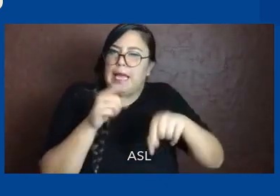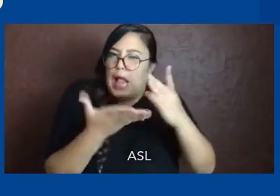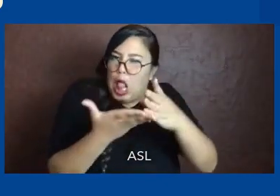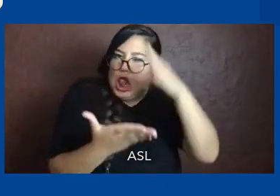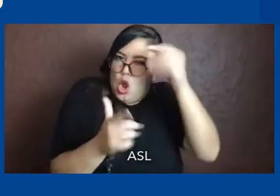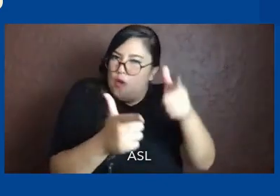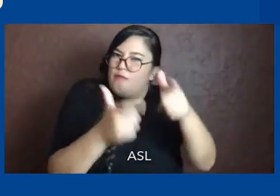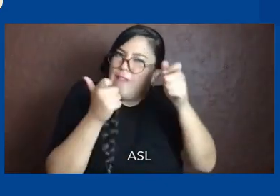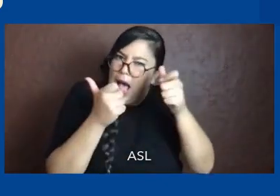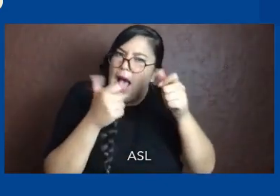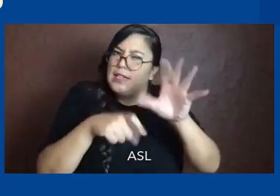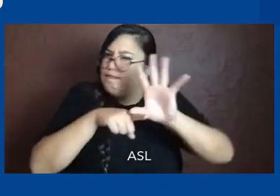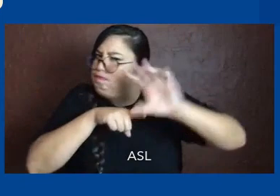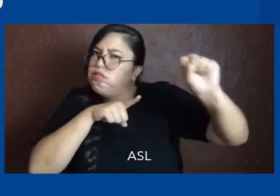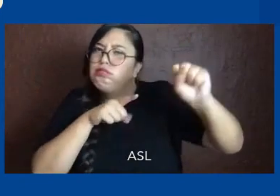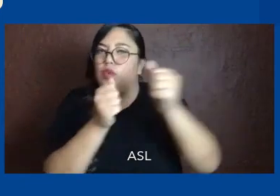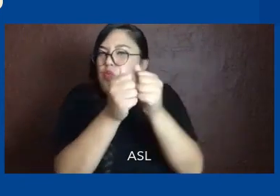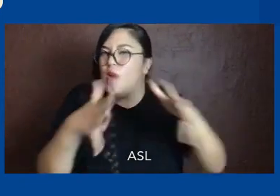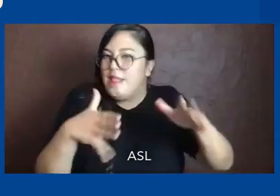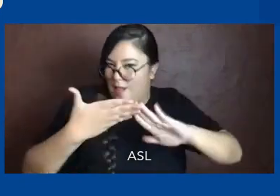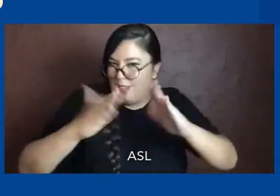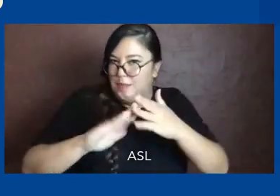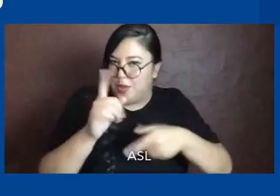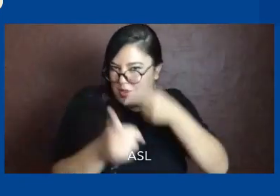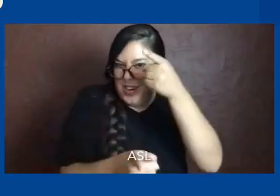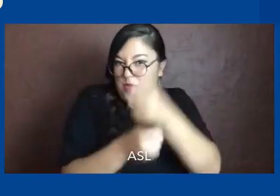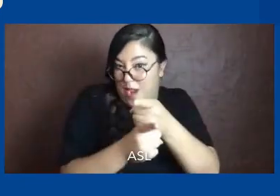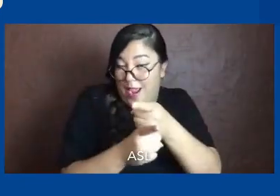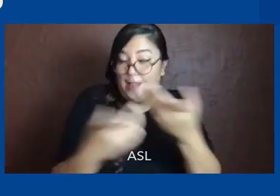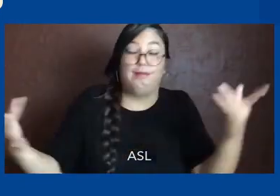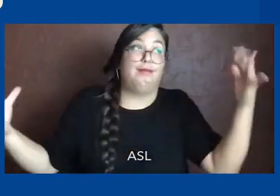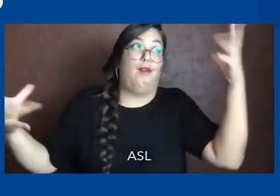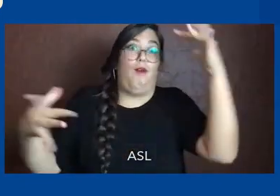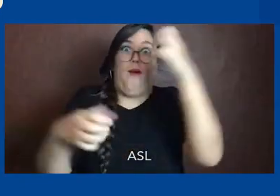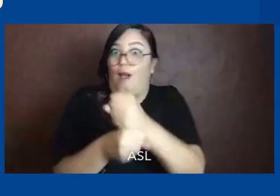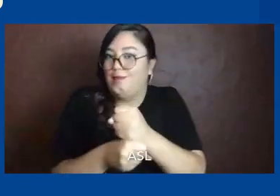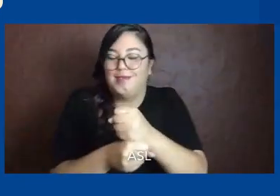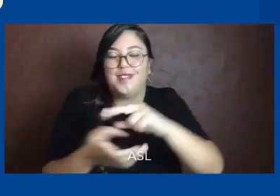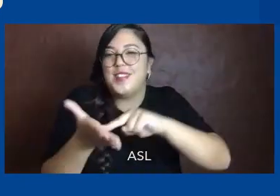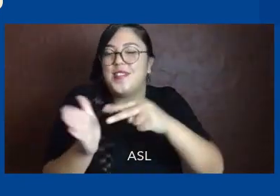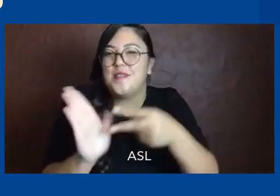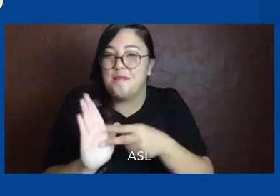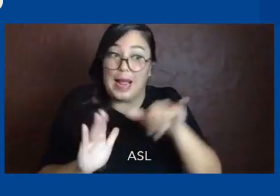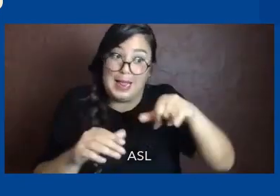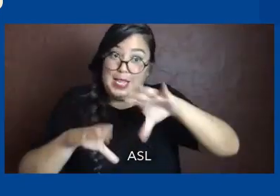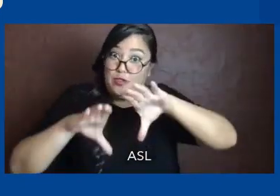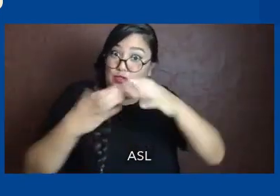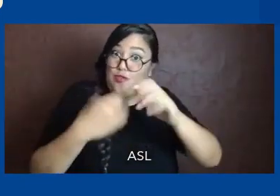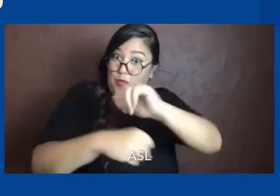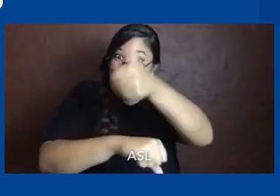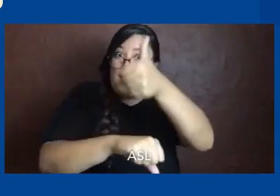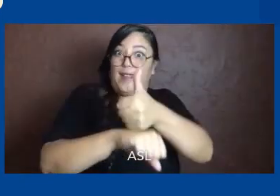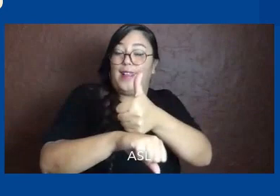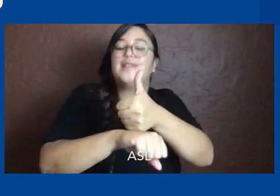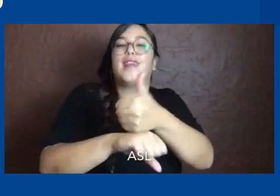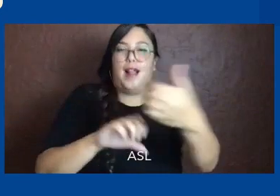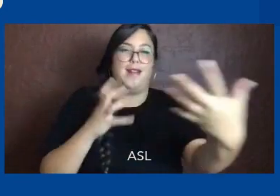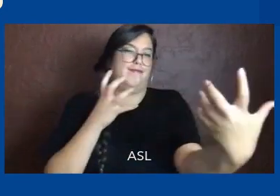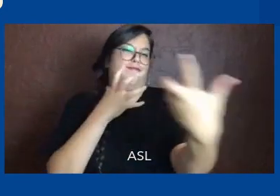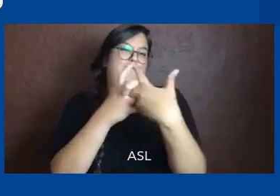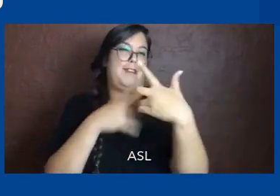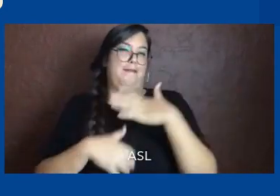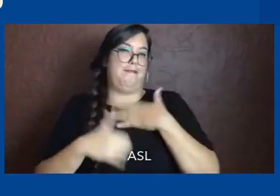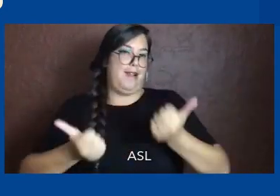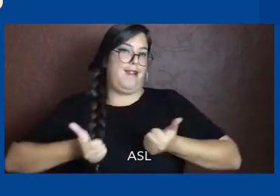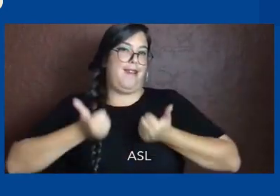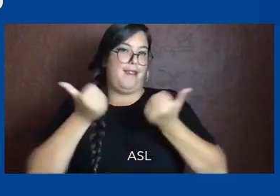I want to learn. So that's a long way of saying that's how this group fit into my life. And I'm hoping that's sort of revealing about what I feel